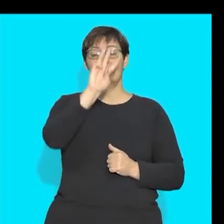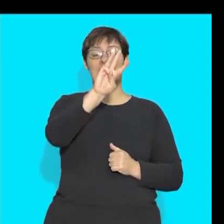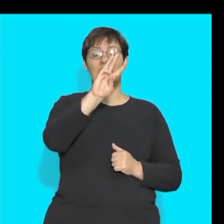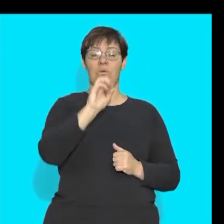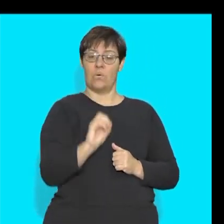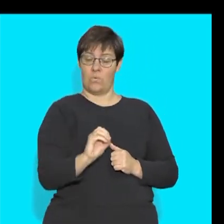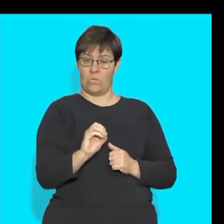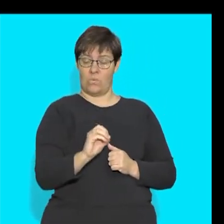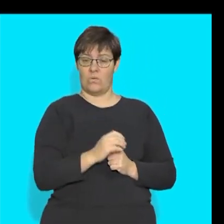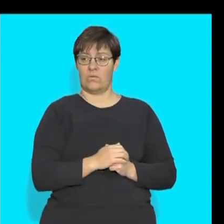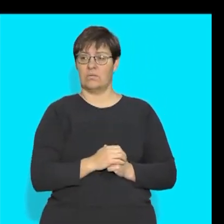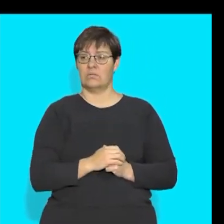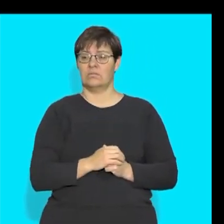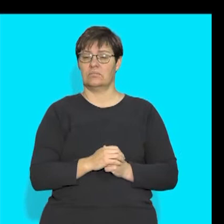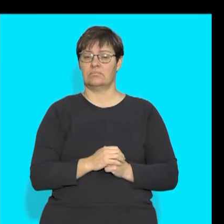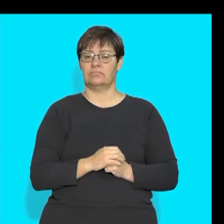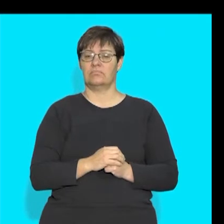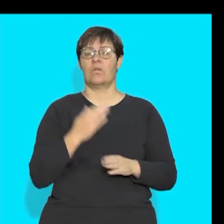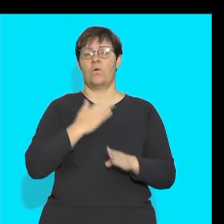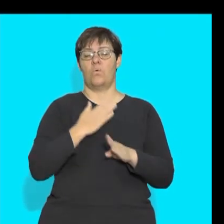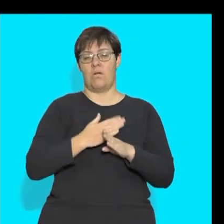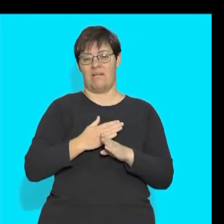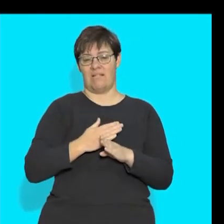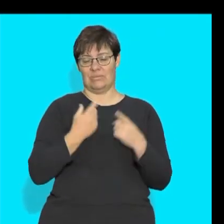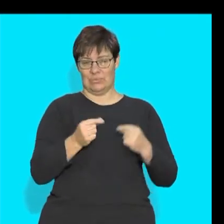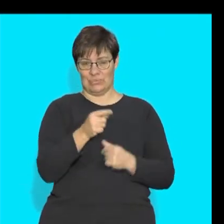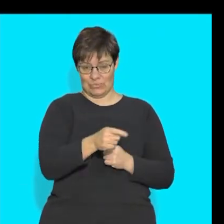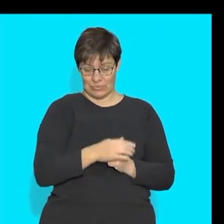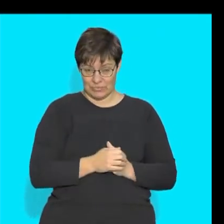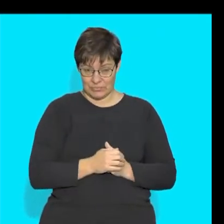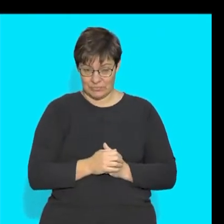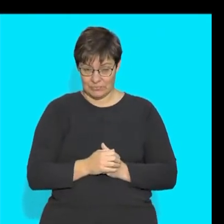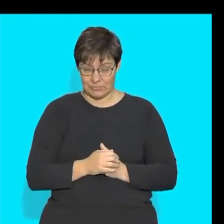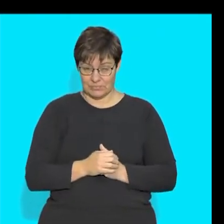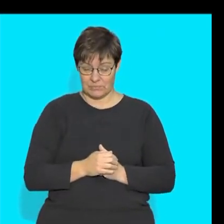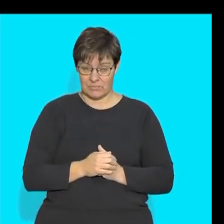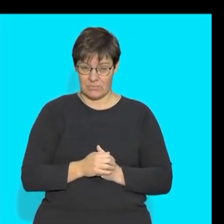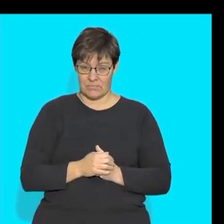WO is the work function.